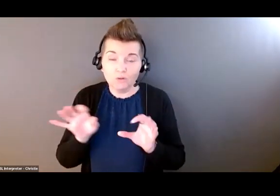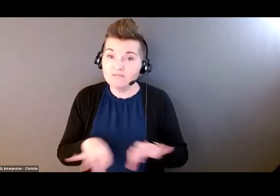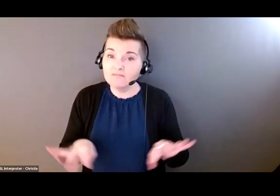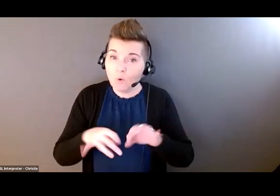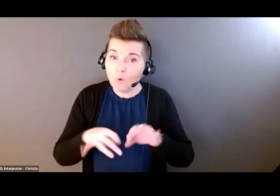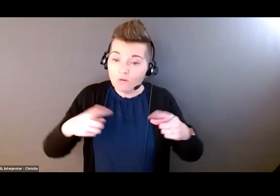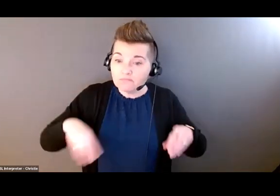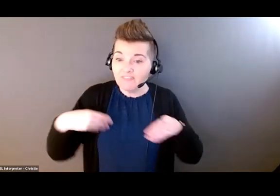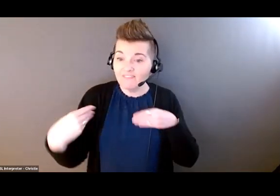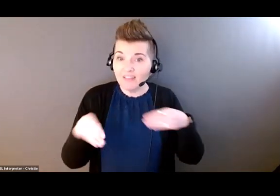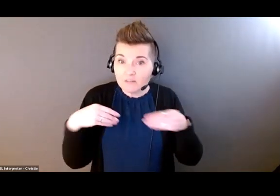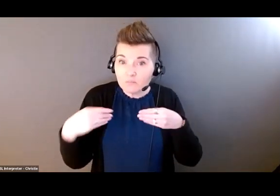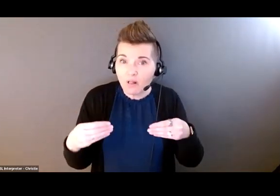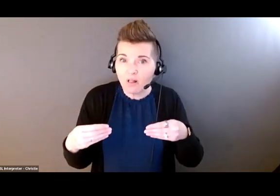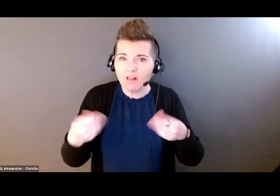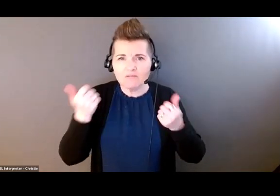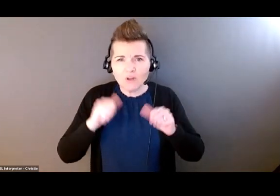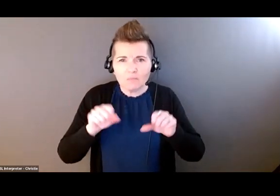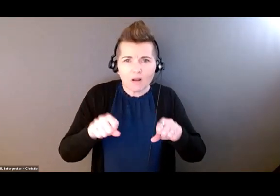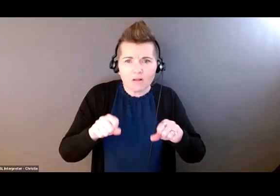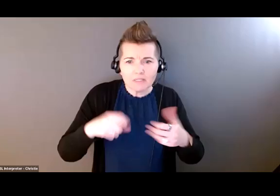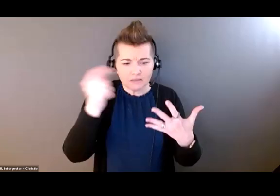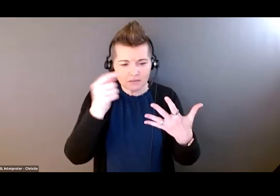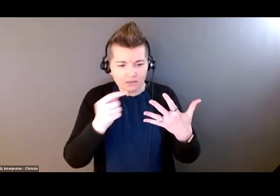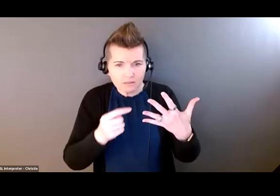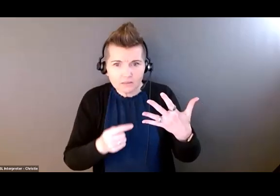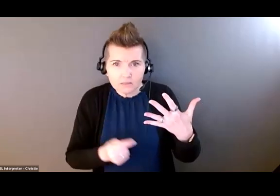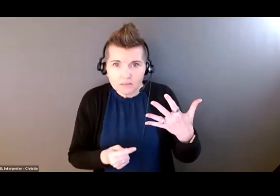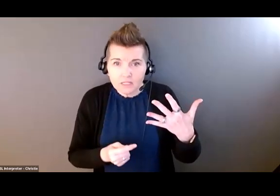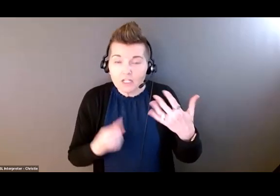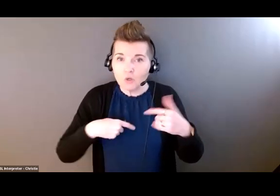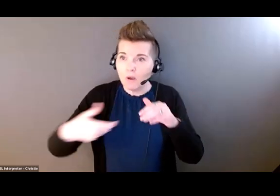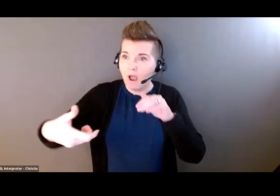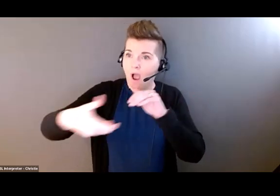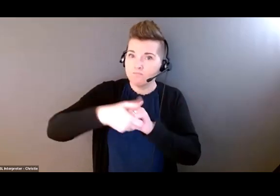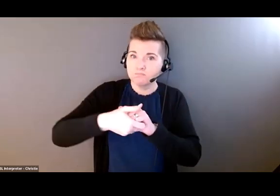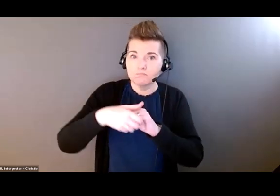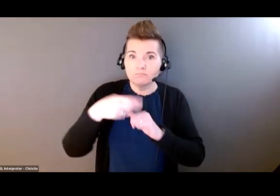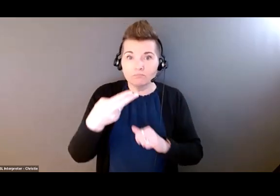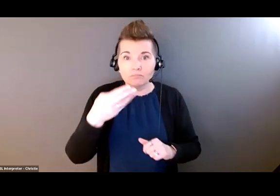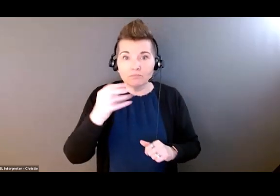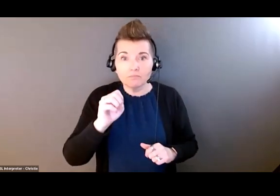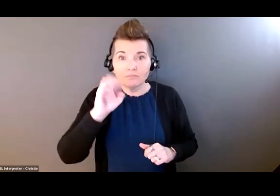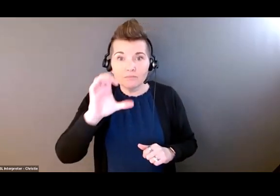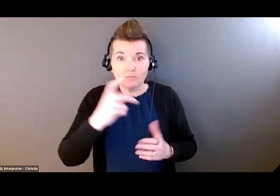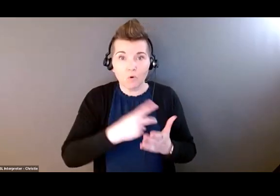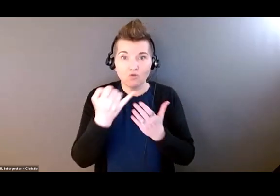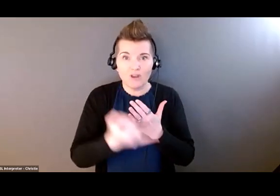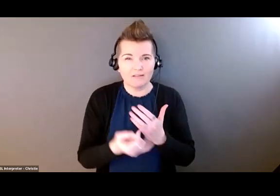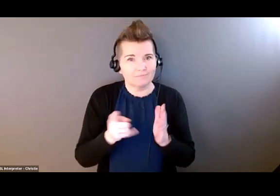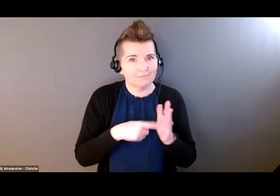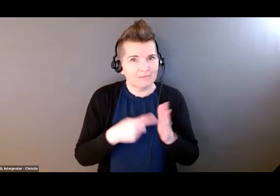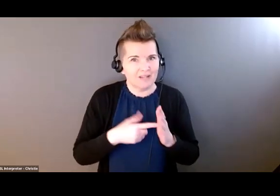within ourselves. We have to be flexible and to explore possibilities. And this is something